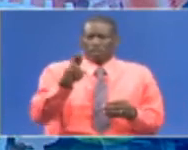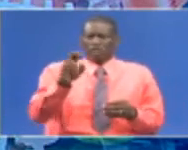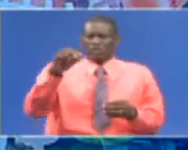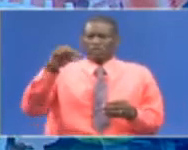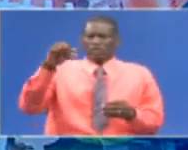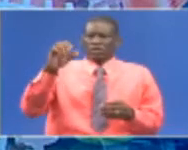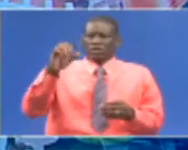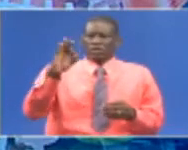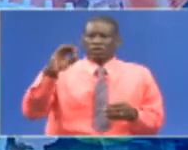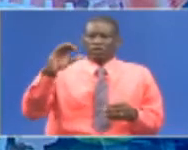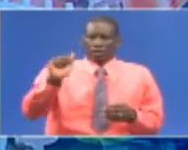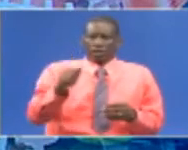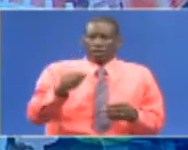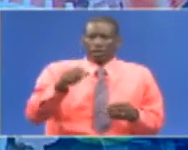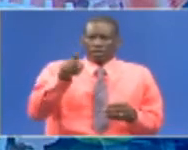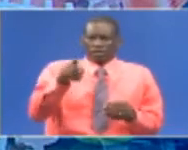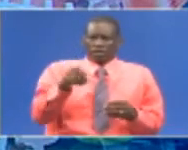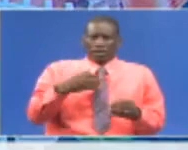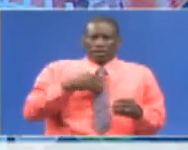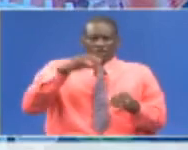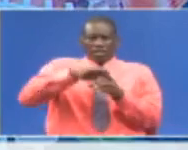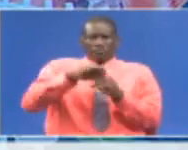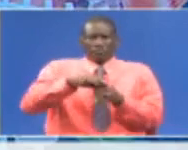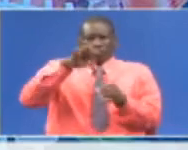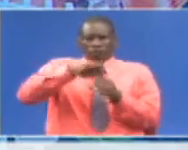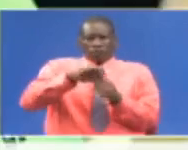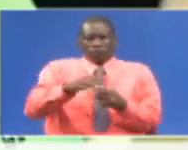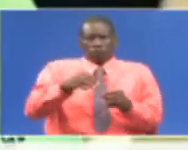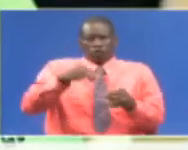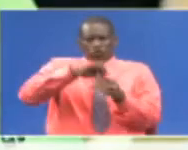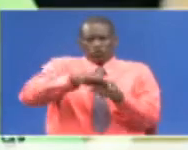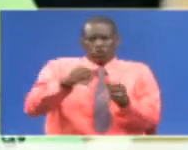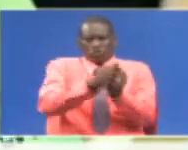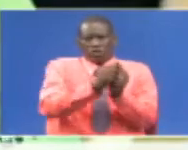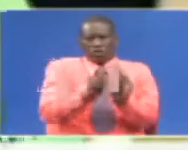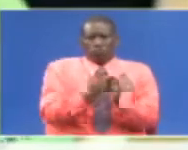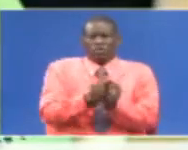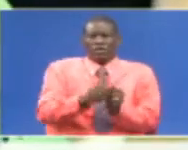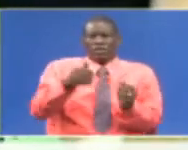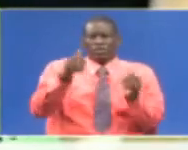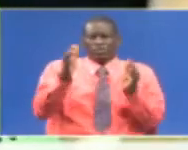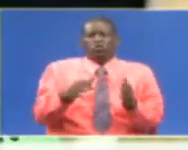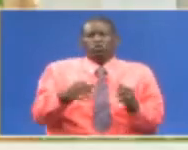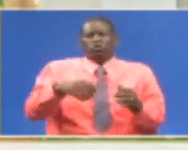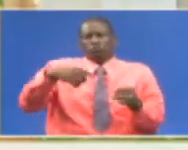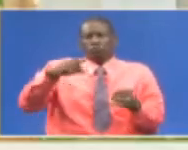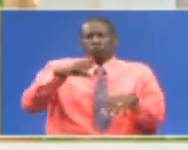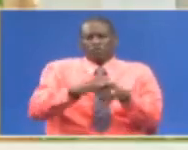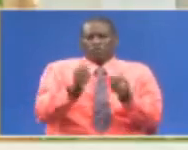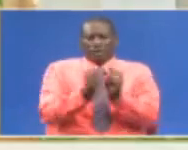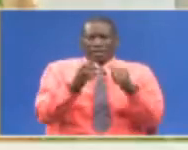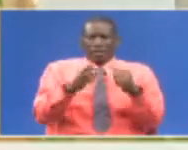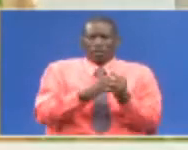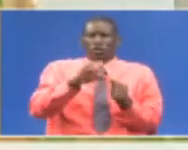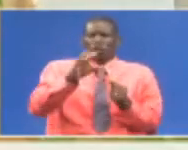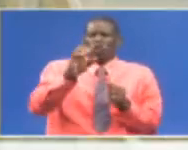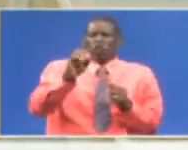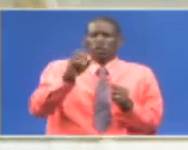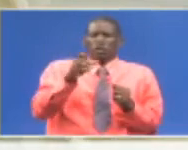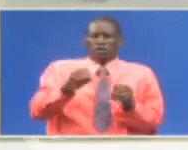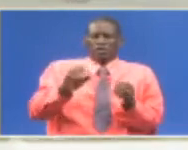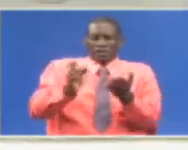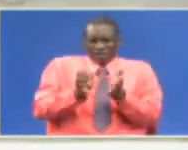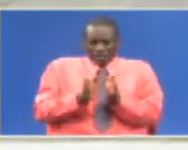Nairobi. Kayange amassed 18 votes and was elected alongside Leslie Mwangale, who garnered 19. Raymond Olendo was elected the KRU Secretary